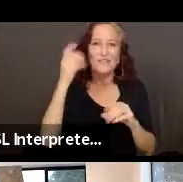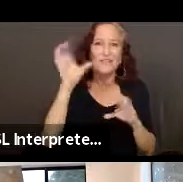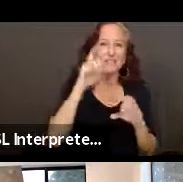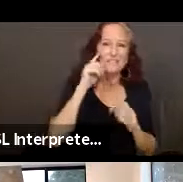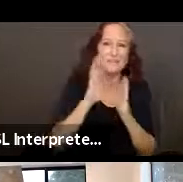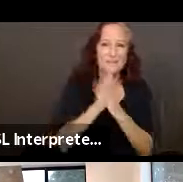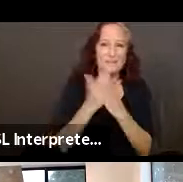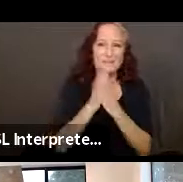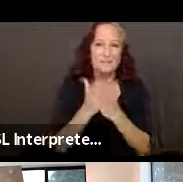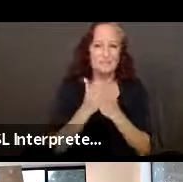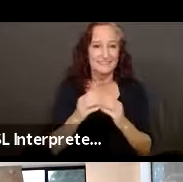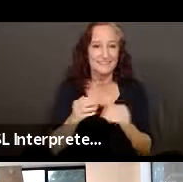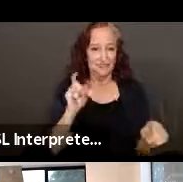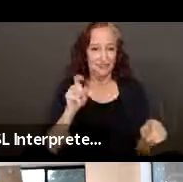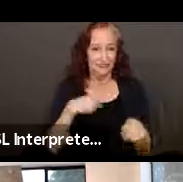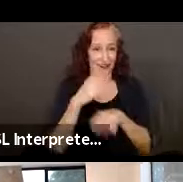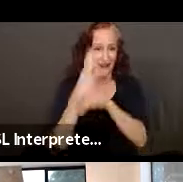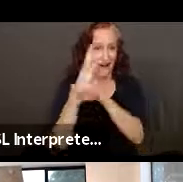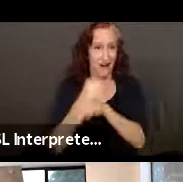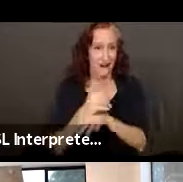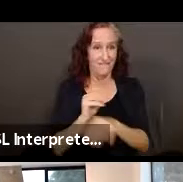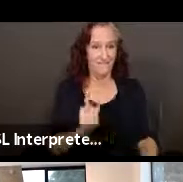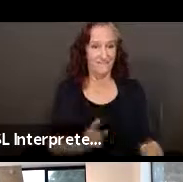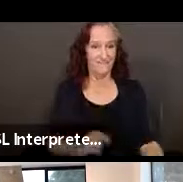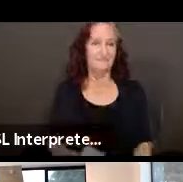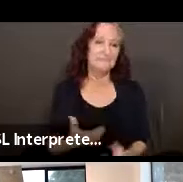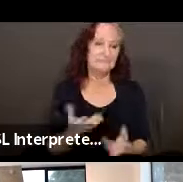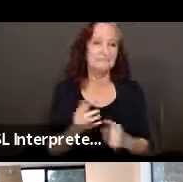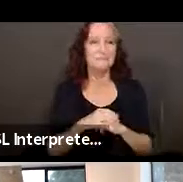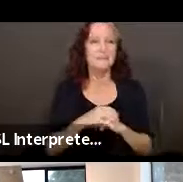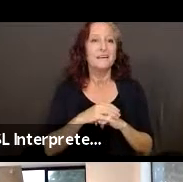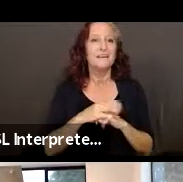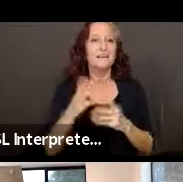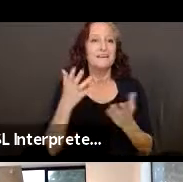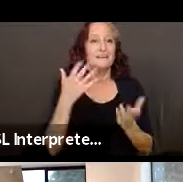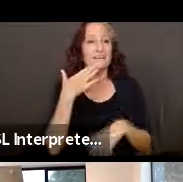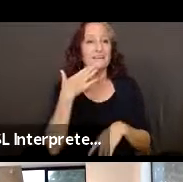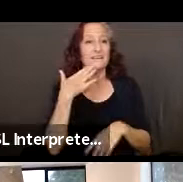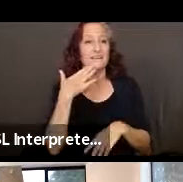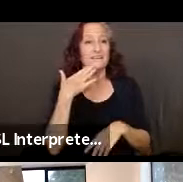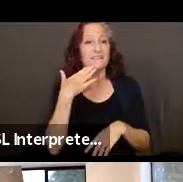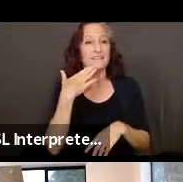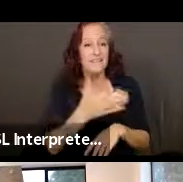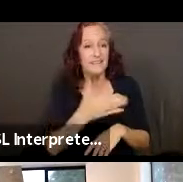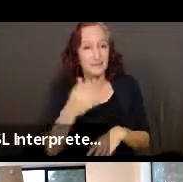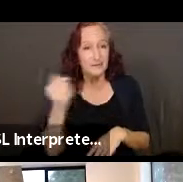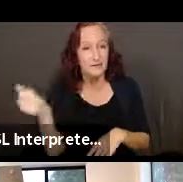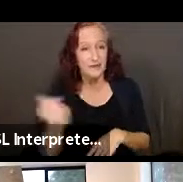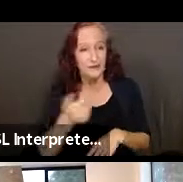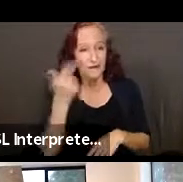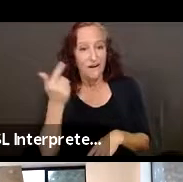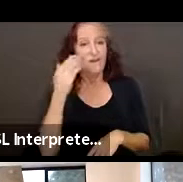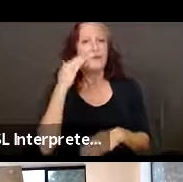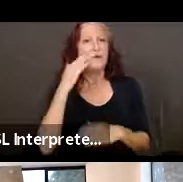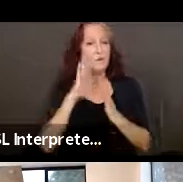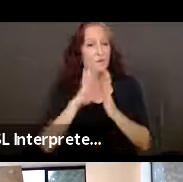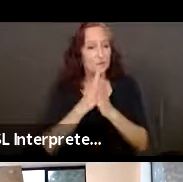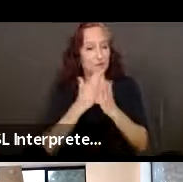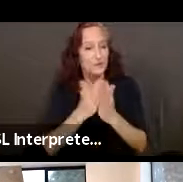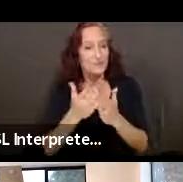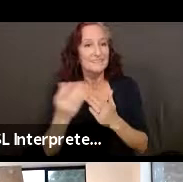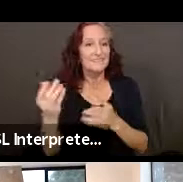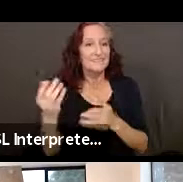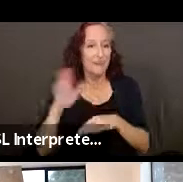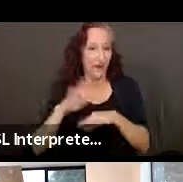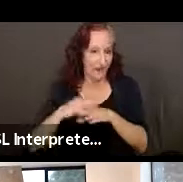a screenshot? Yeah, awesome. Thank you all. And I know that some of you all have it coming. It's